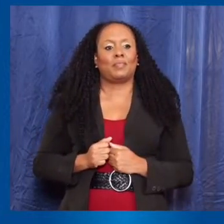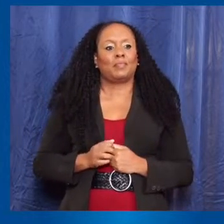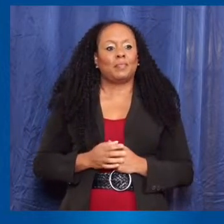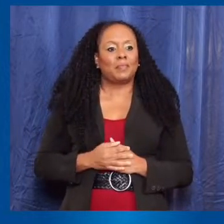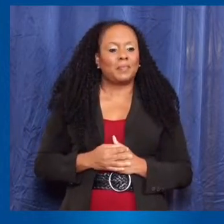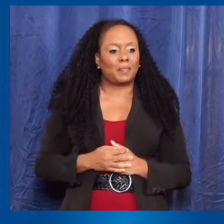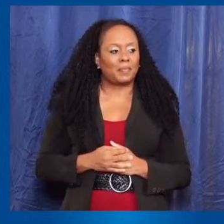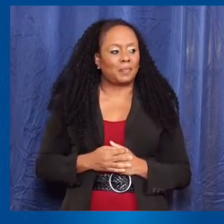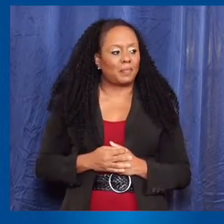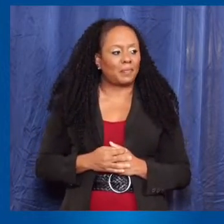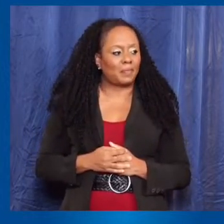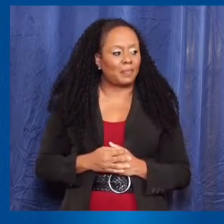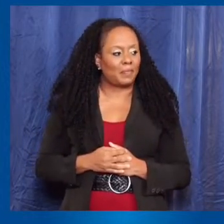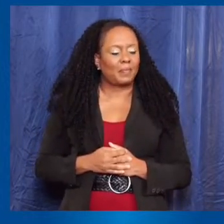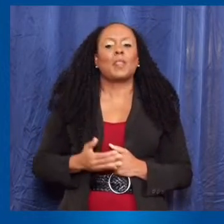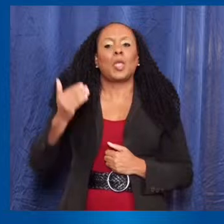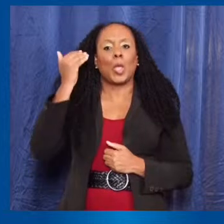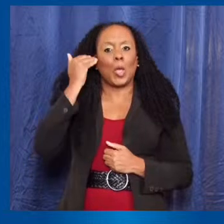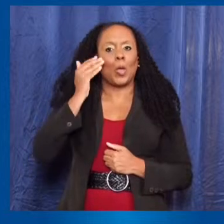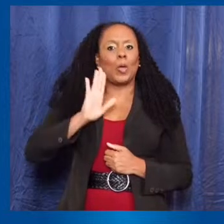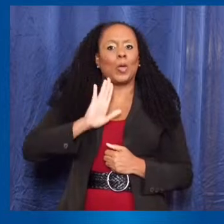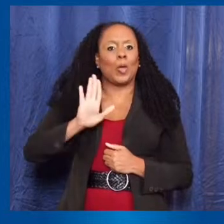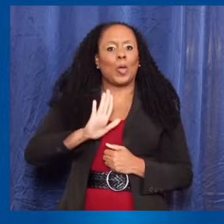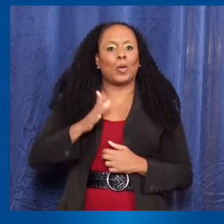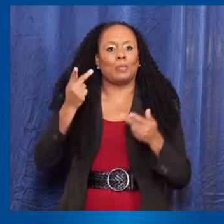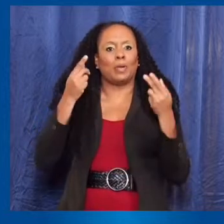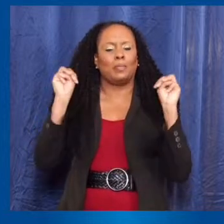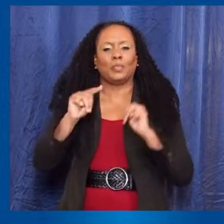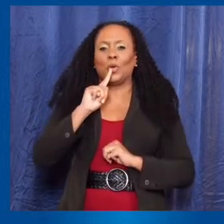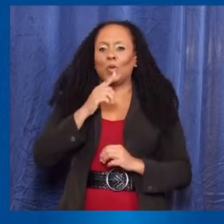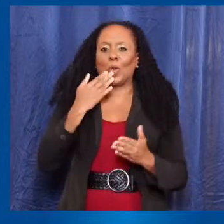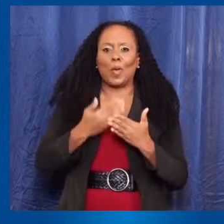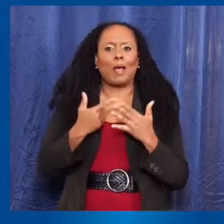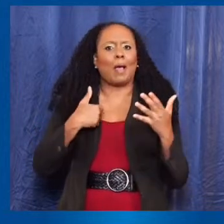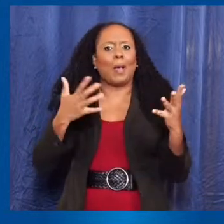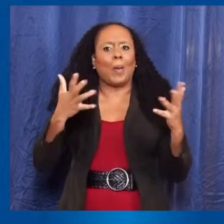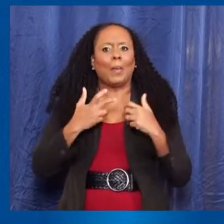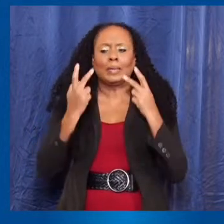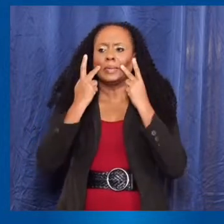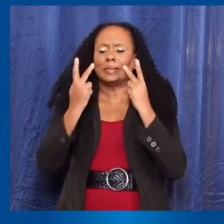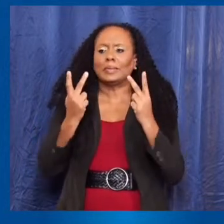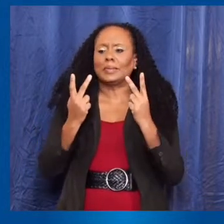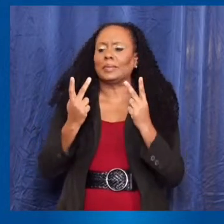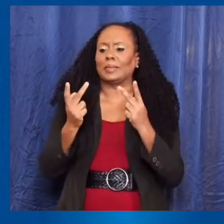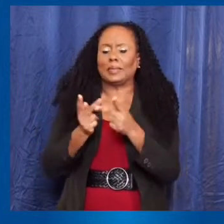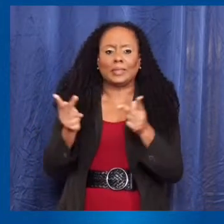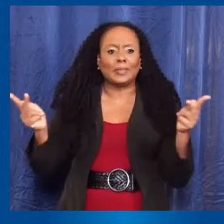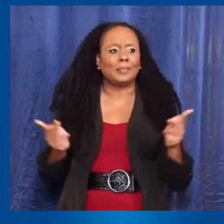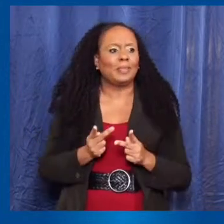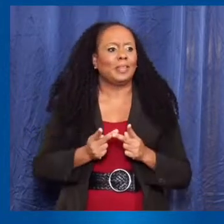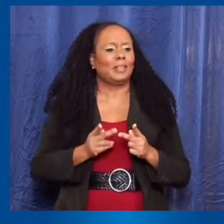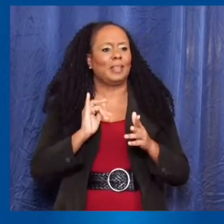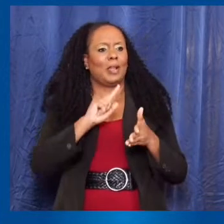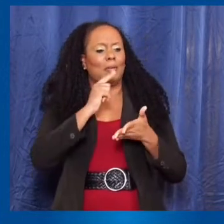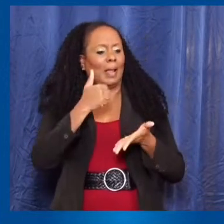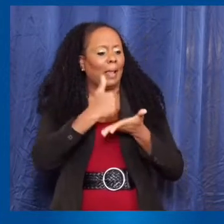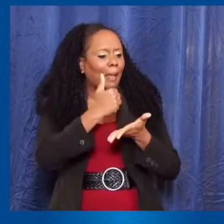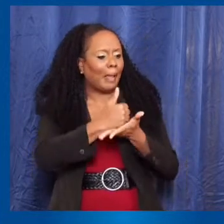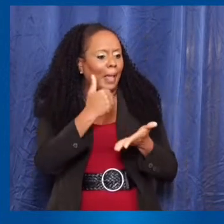Prime Minister very well, and I wanted to see the place which shaped her characters